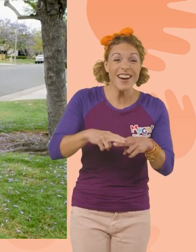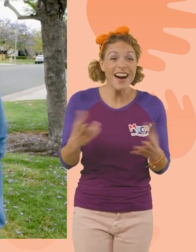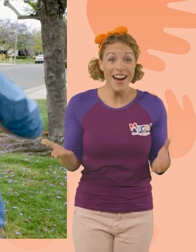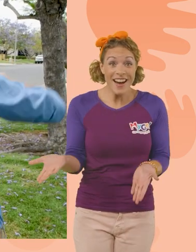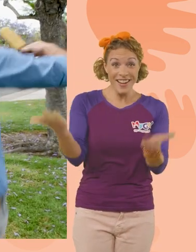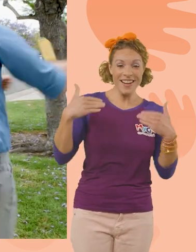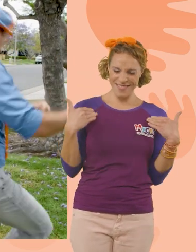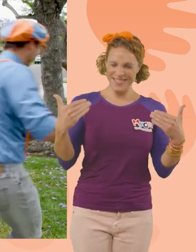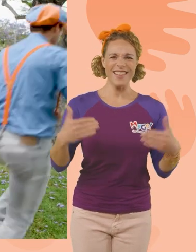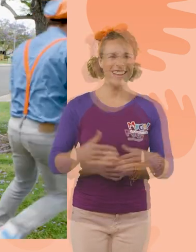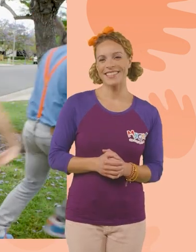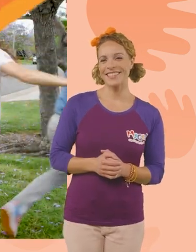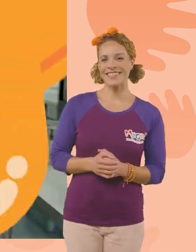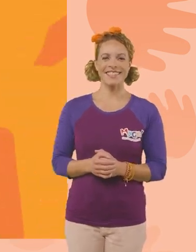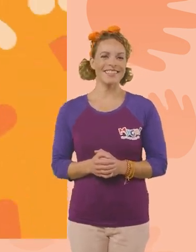go. Let's go.